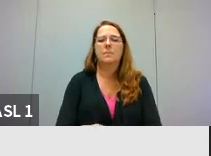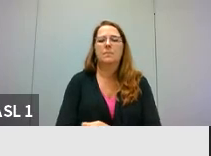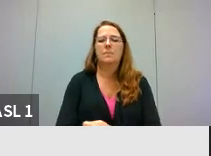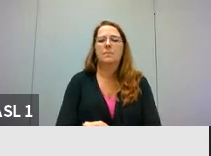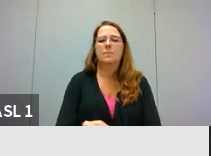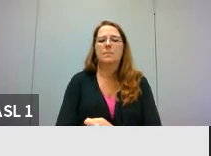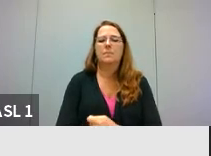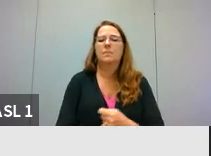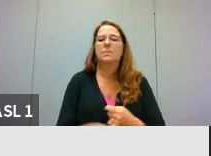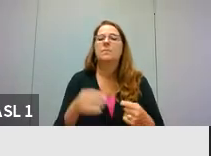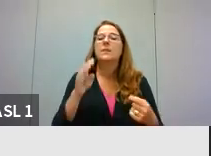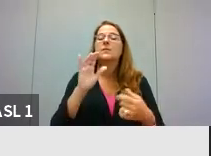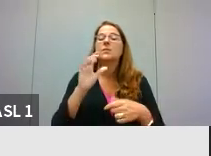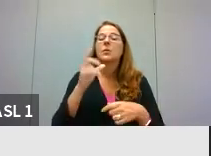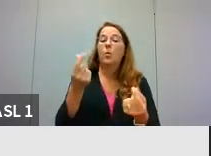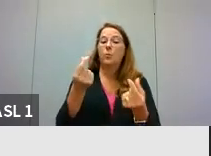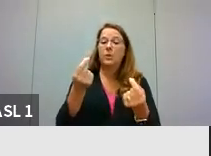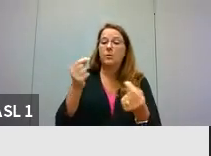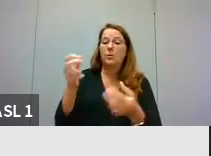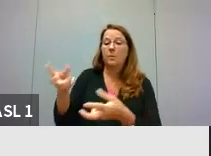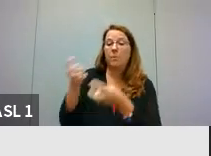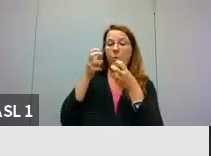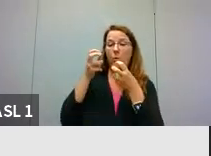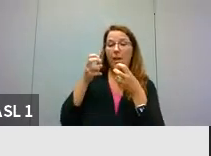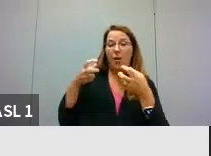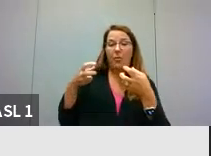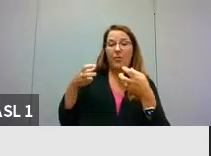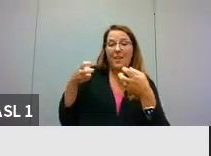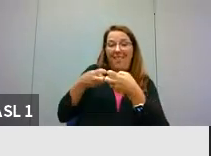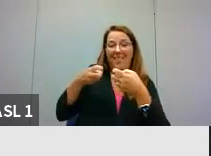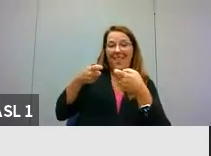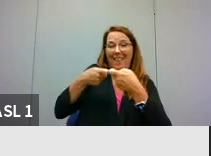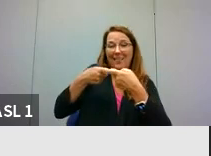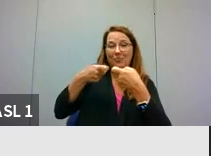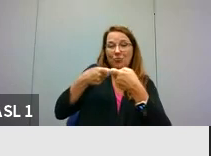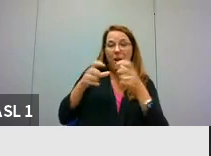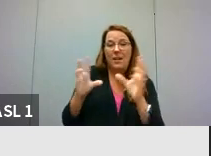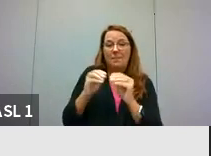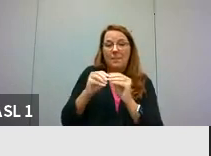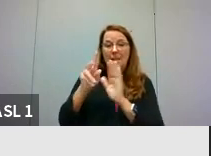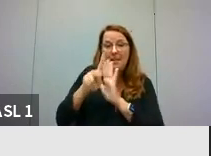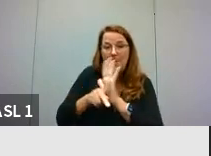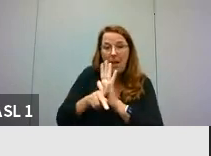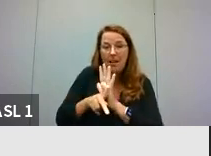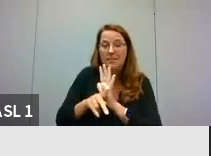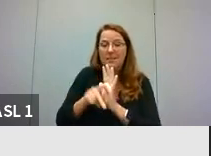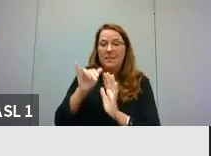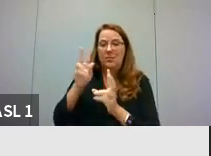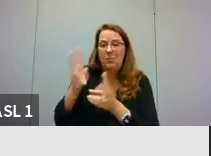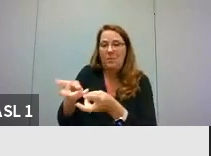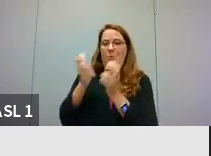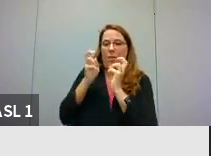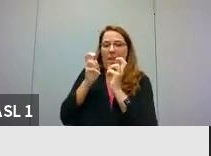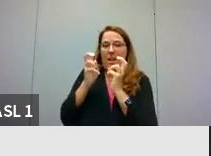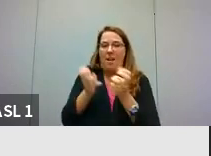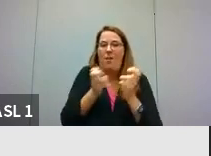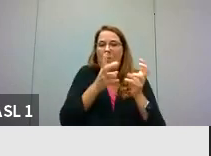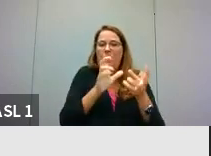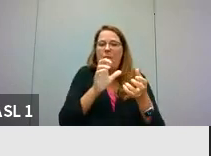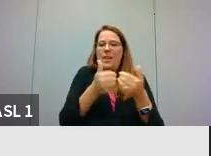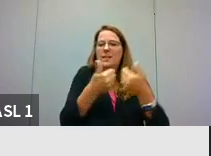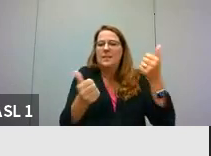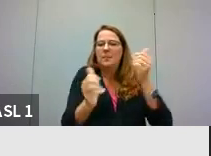is we've pulled out the electronic meeting policy, and we're gonna turn that into a separate, like an